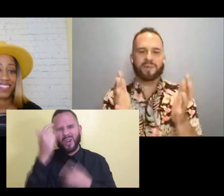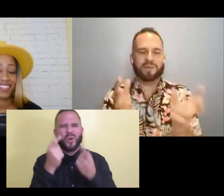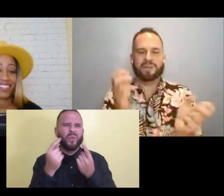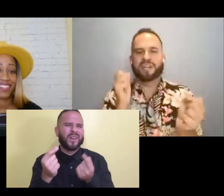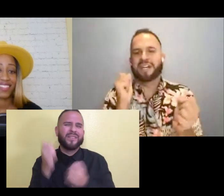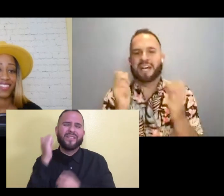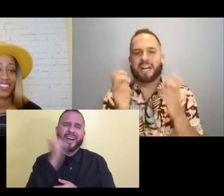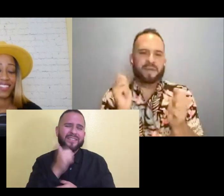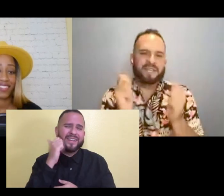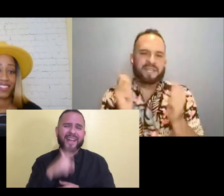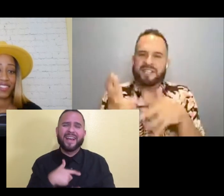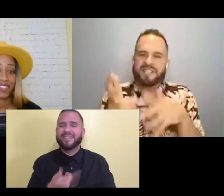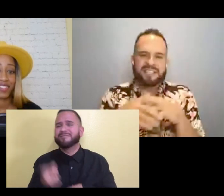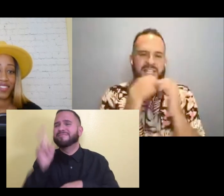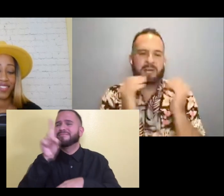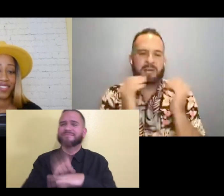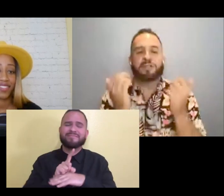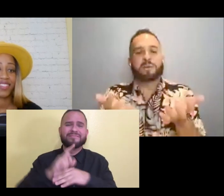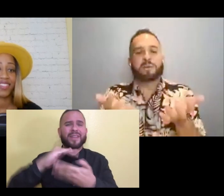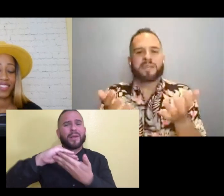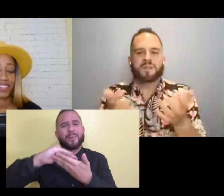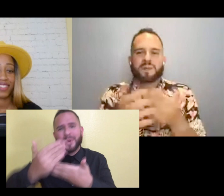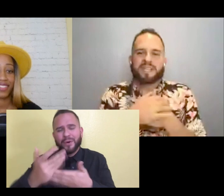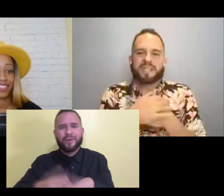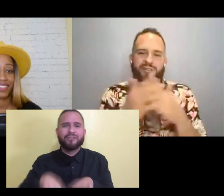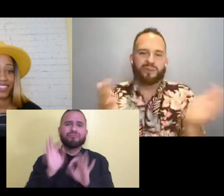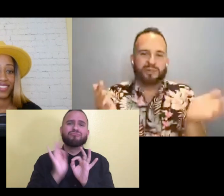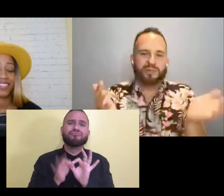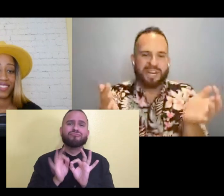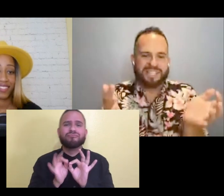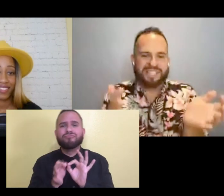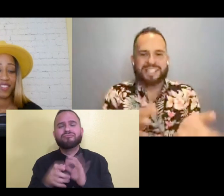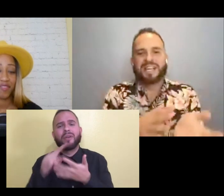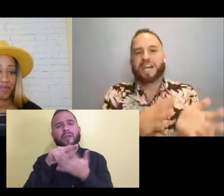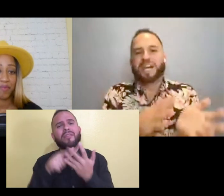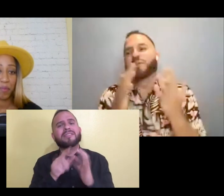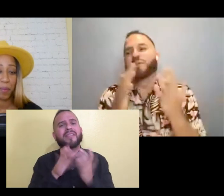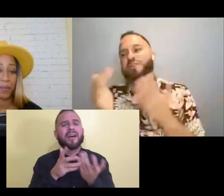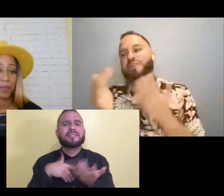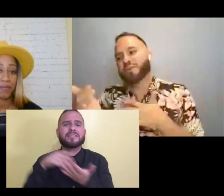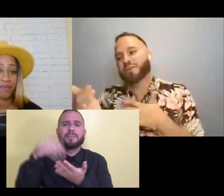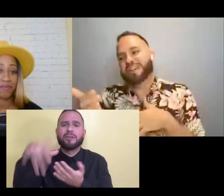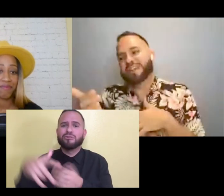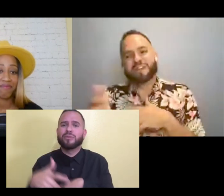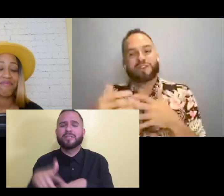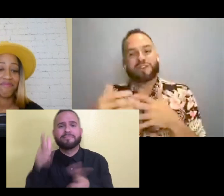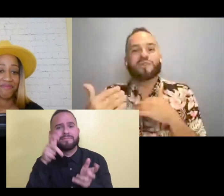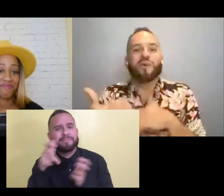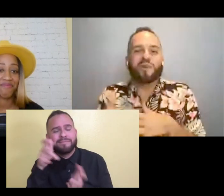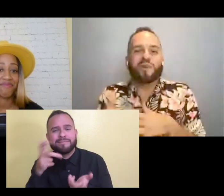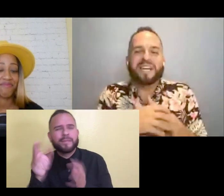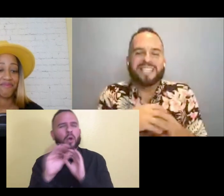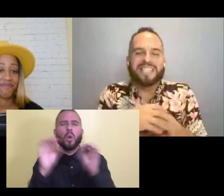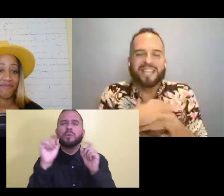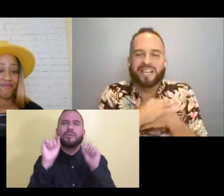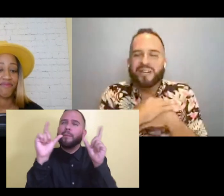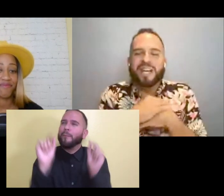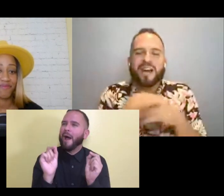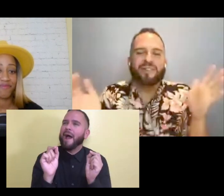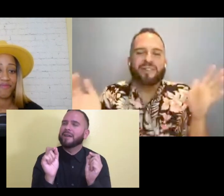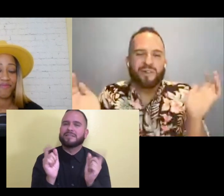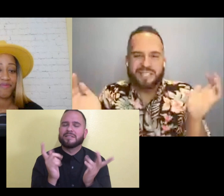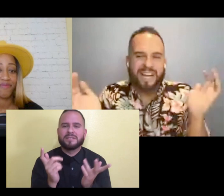my computer, and I'll be in these classes, and I'm interpret for my student, and there's no surprises. But when you're doing tour directing, it's